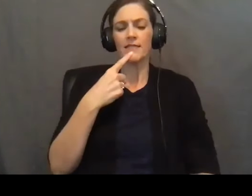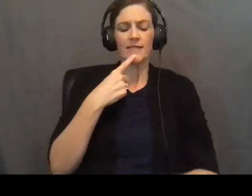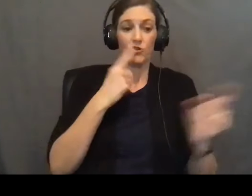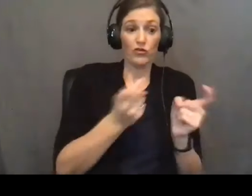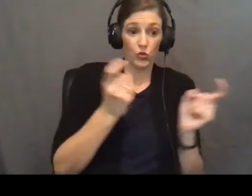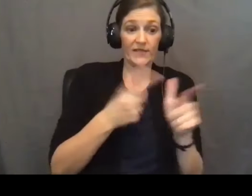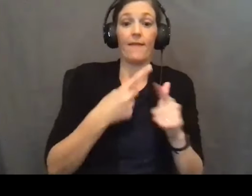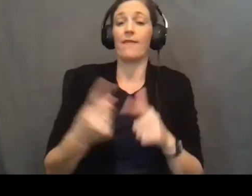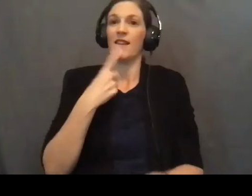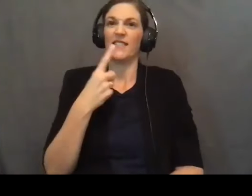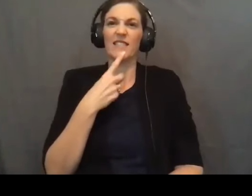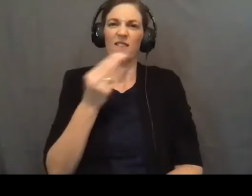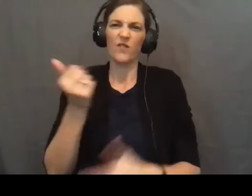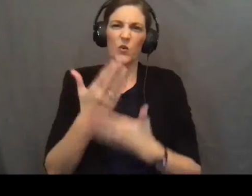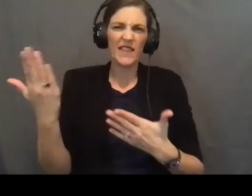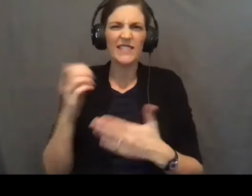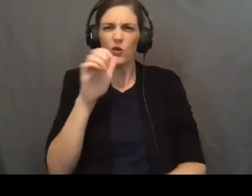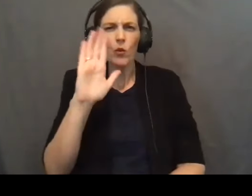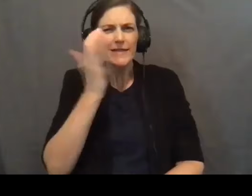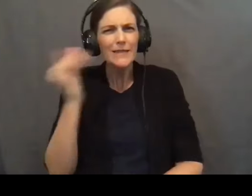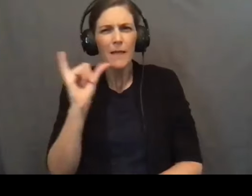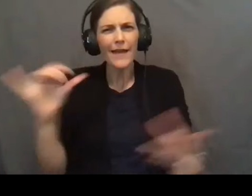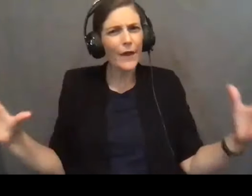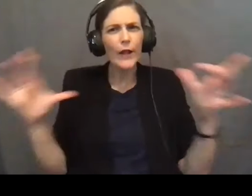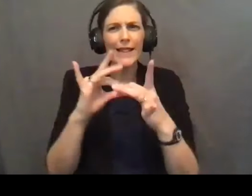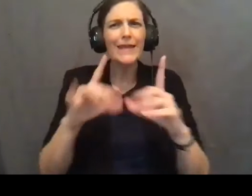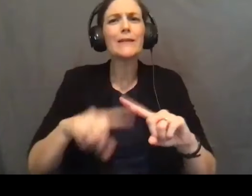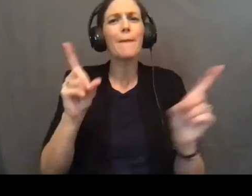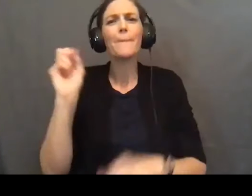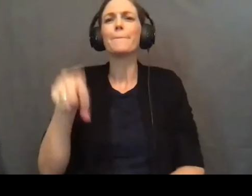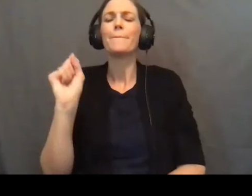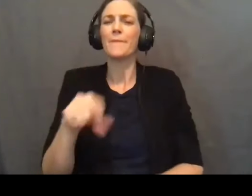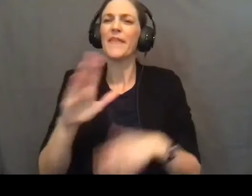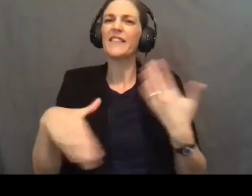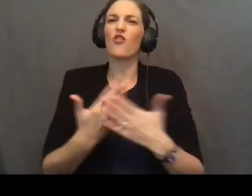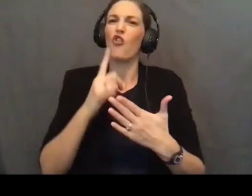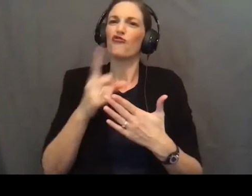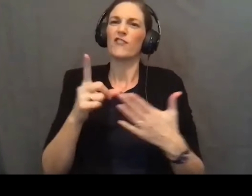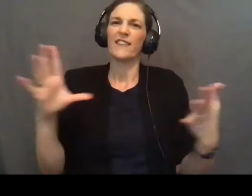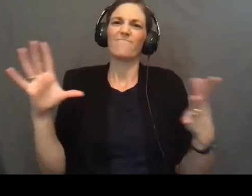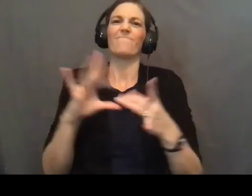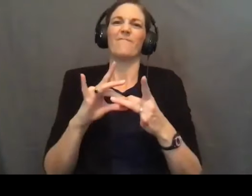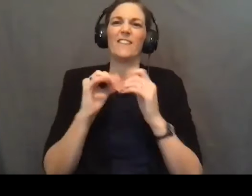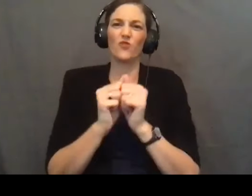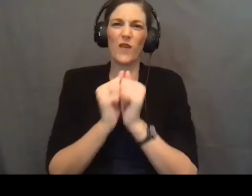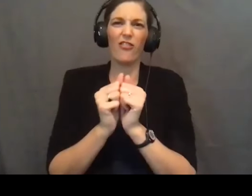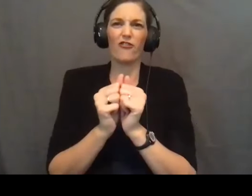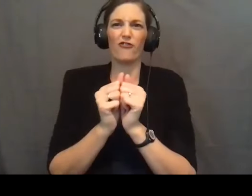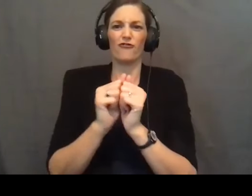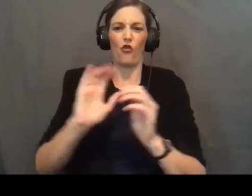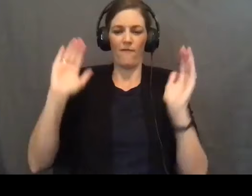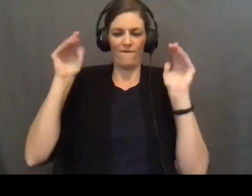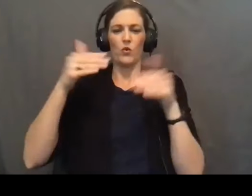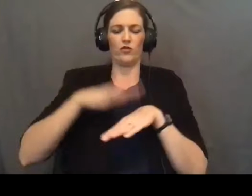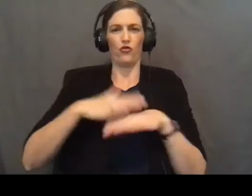He says a couple of things and they don't seem like they're tied together, but you're going to see they all really wrap around this idea of joy and